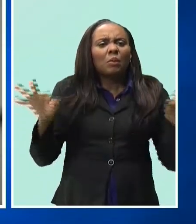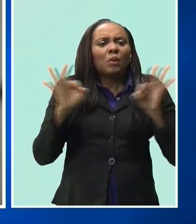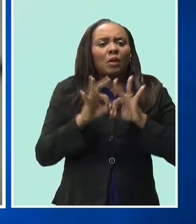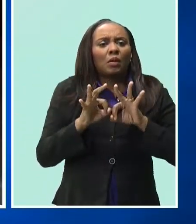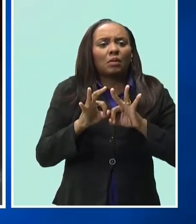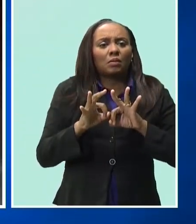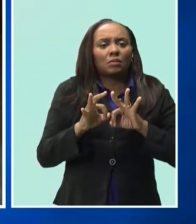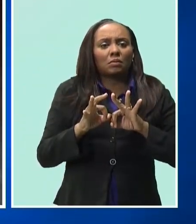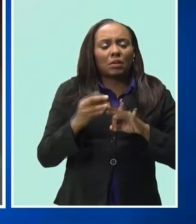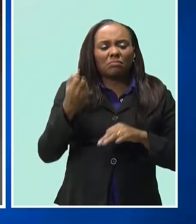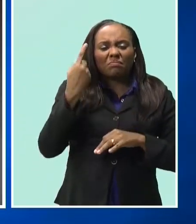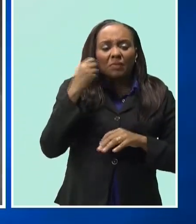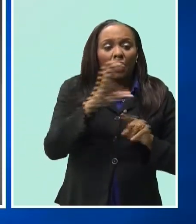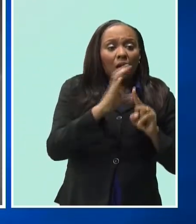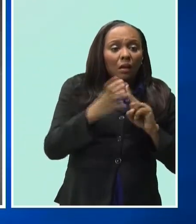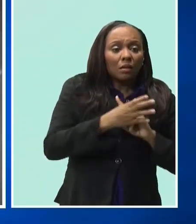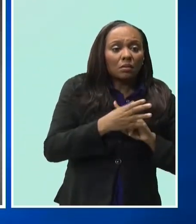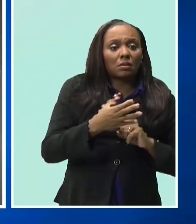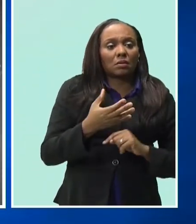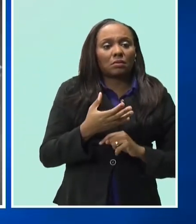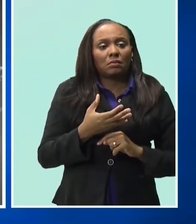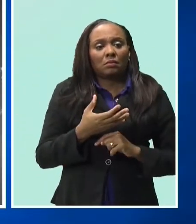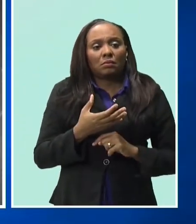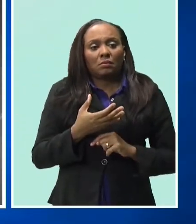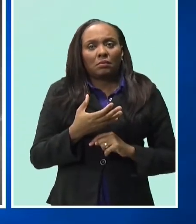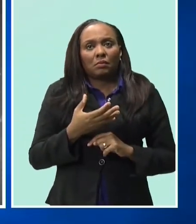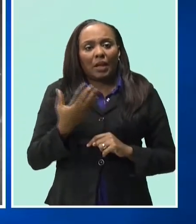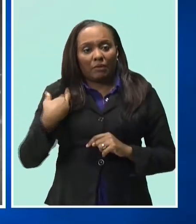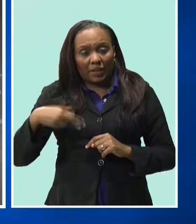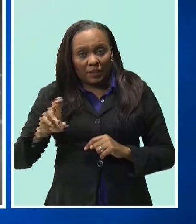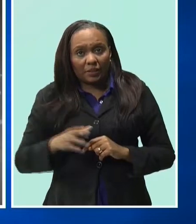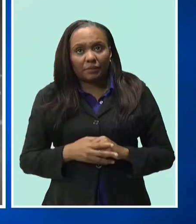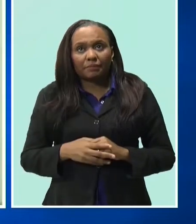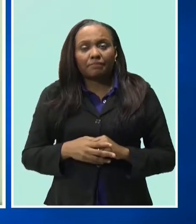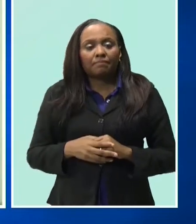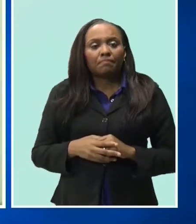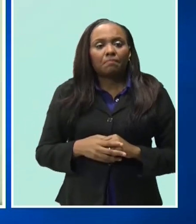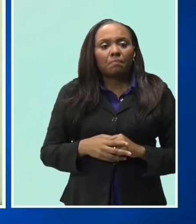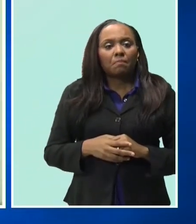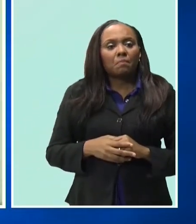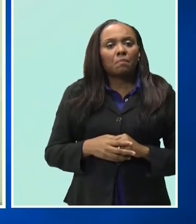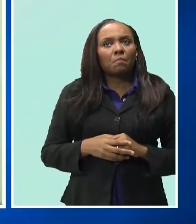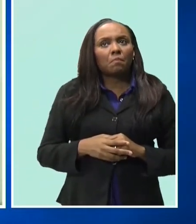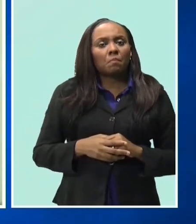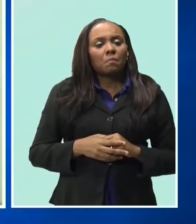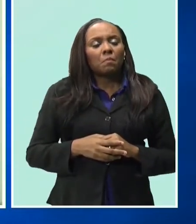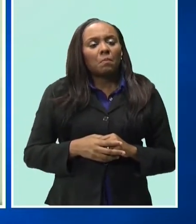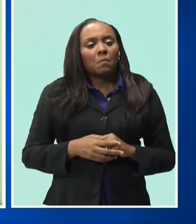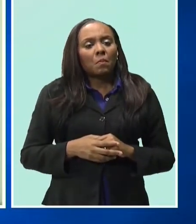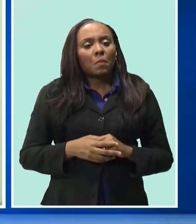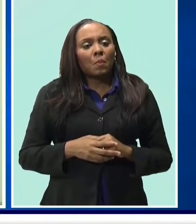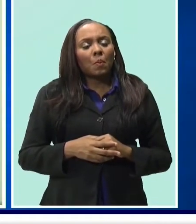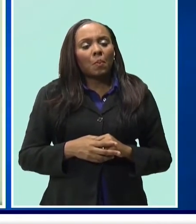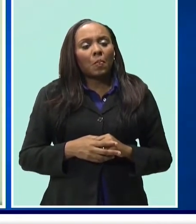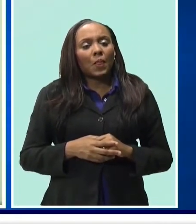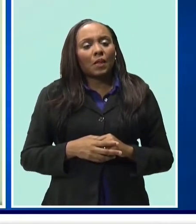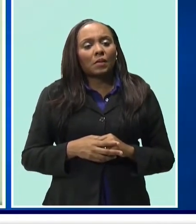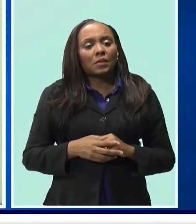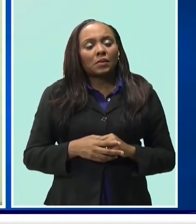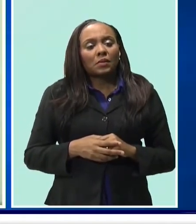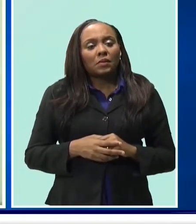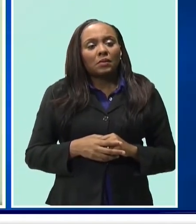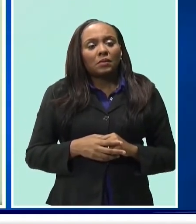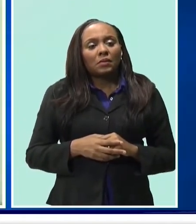religious dynamics for Muslim women. To be sensitive towards those needs, we would have ensured that the counselors that we pick